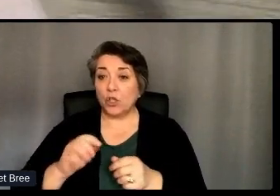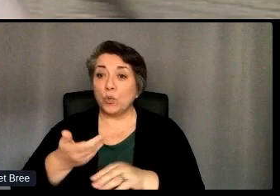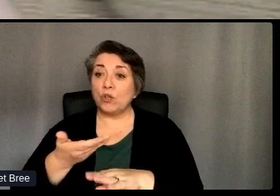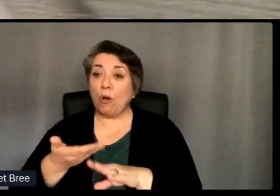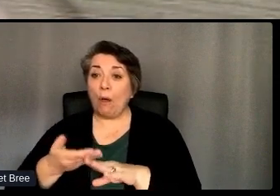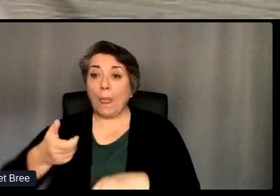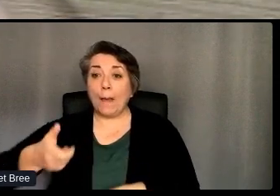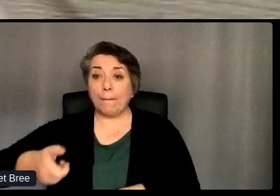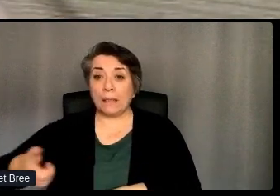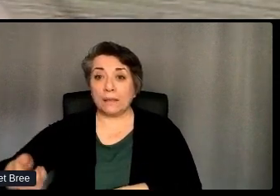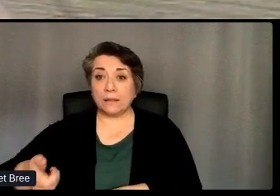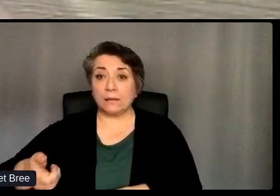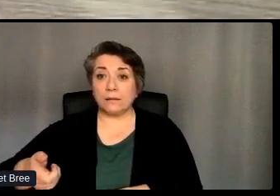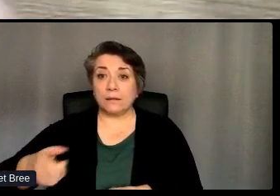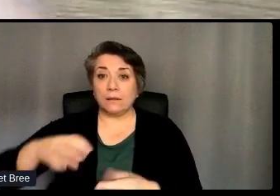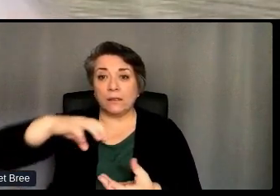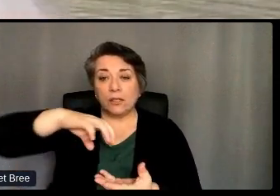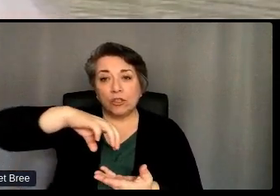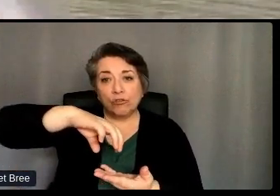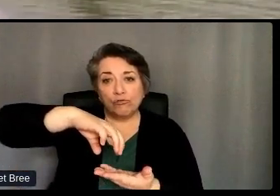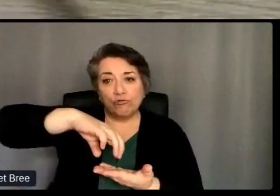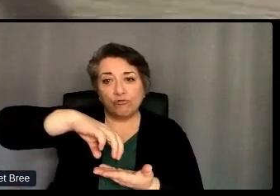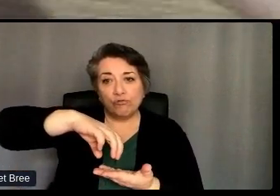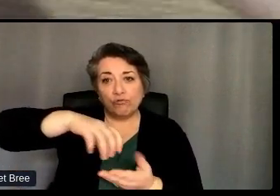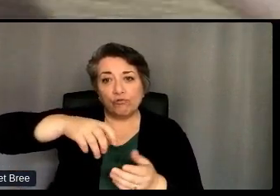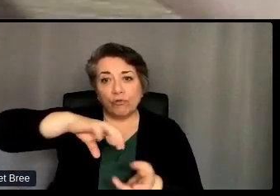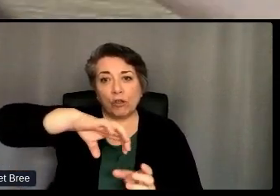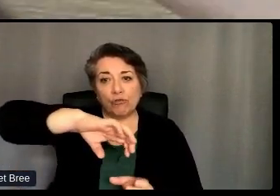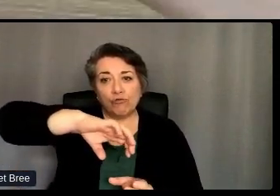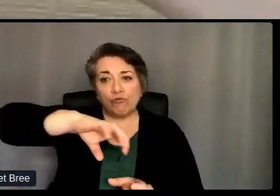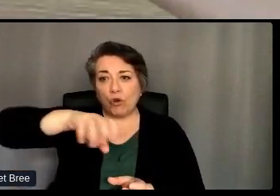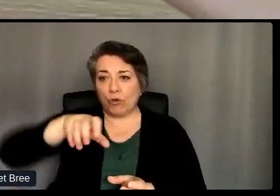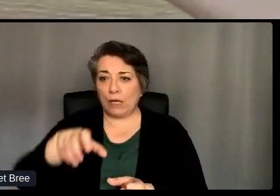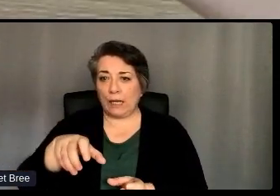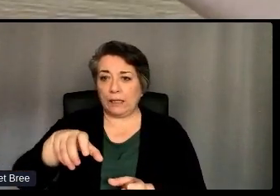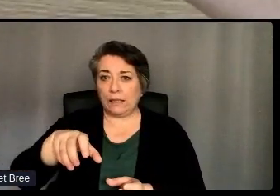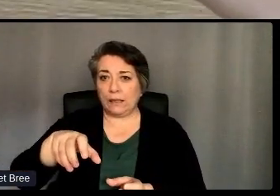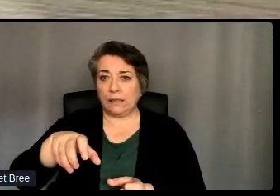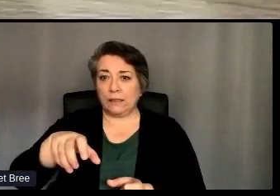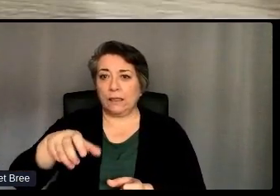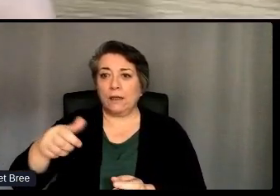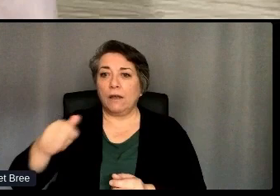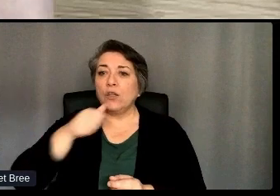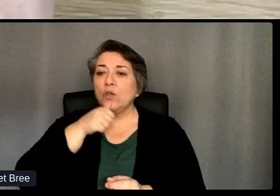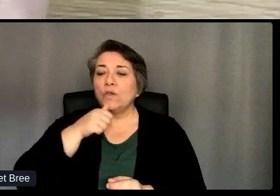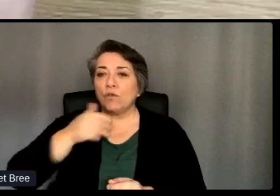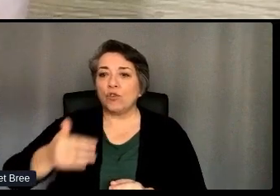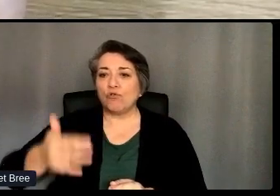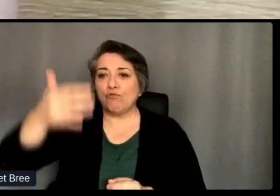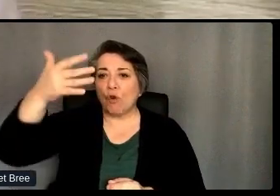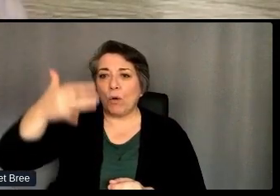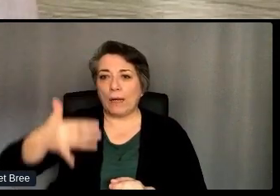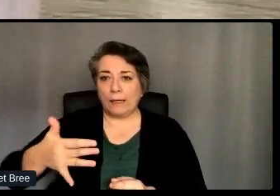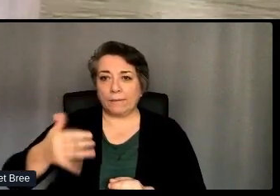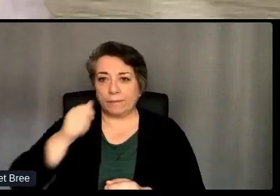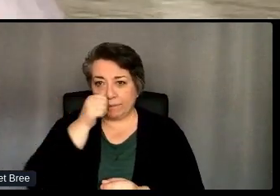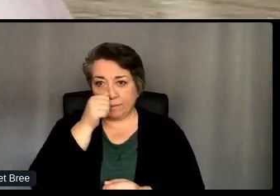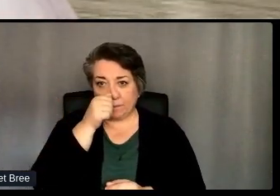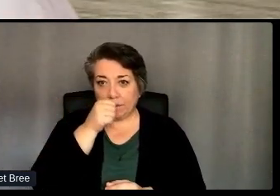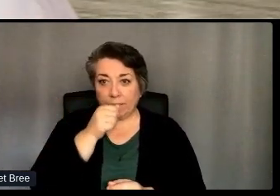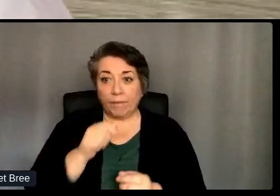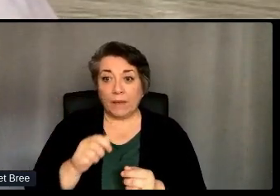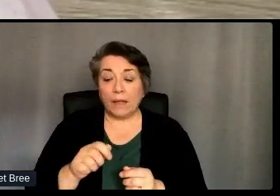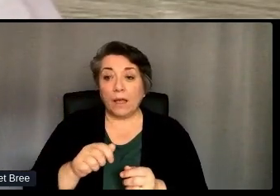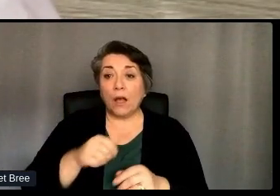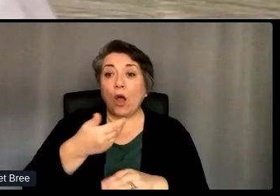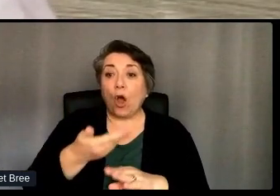I rotate the button 90 degrees because Yara is using it for scrolling. I power on the mouse and press